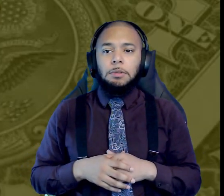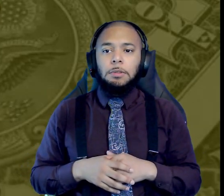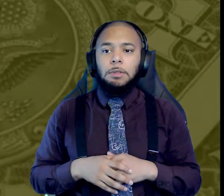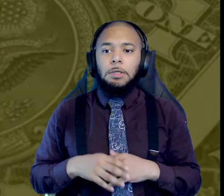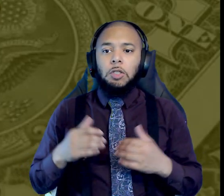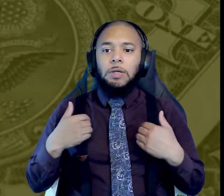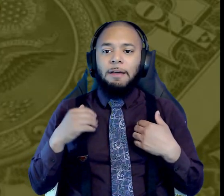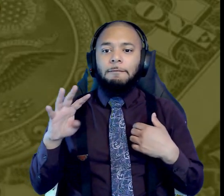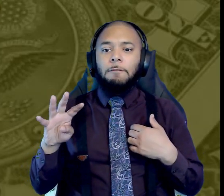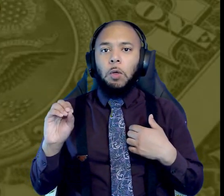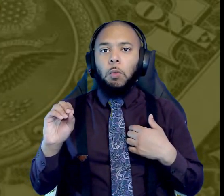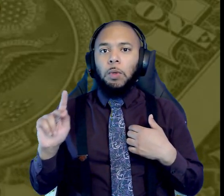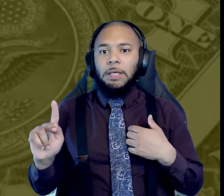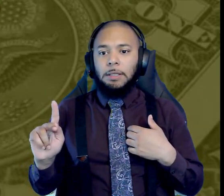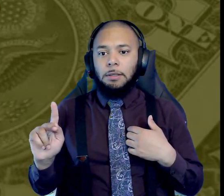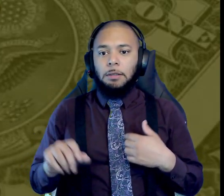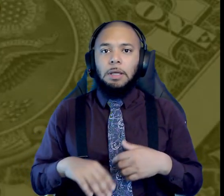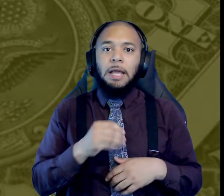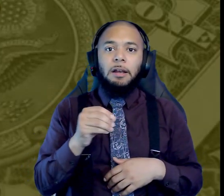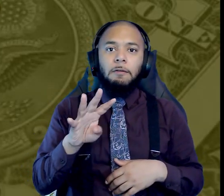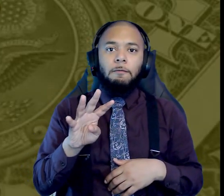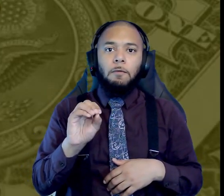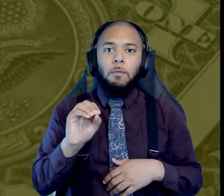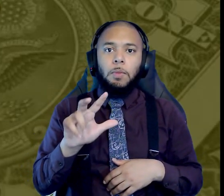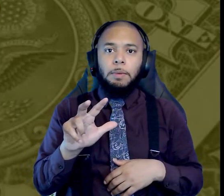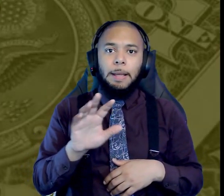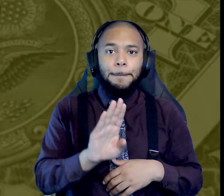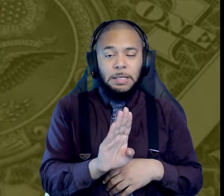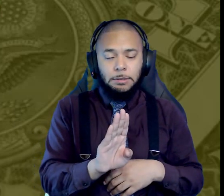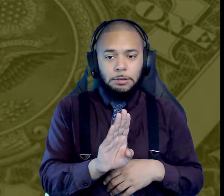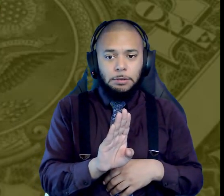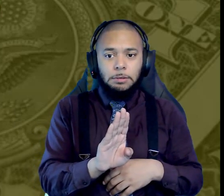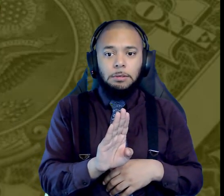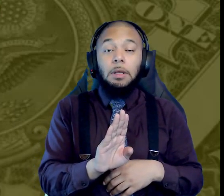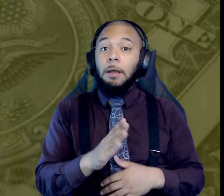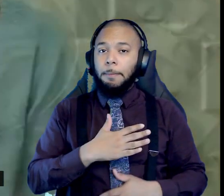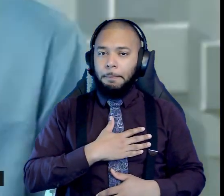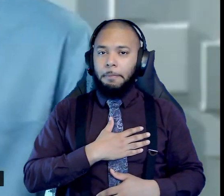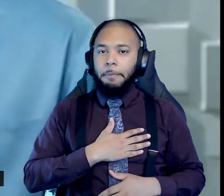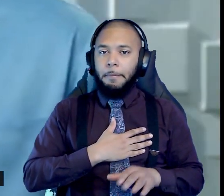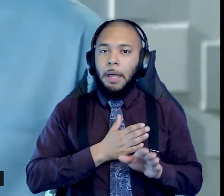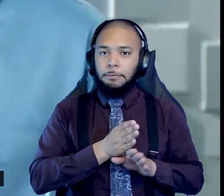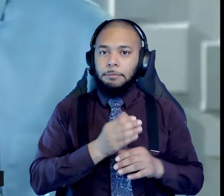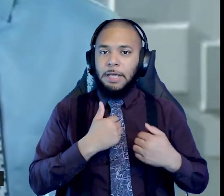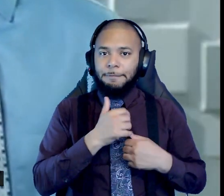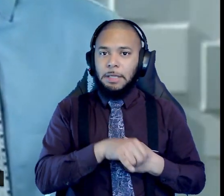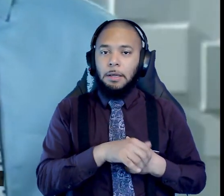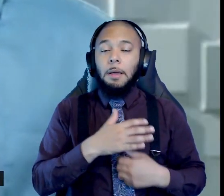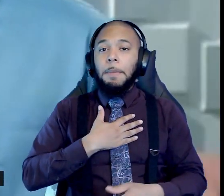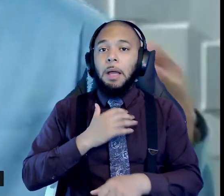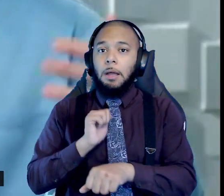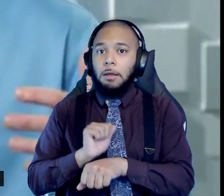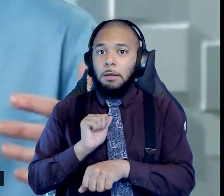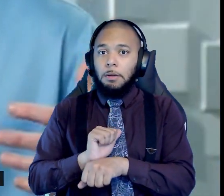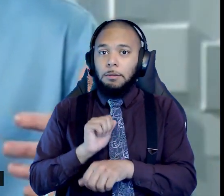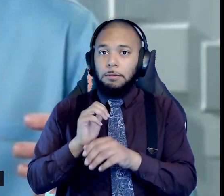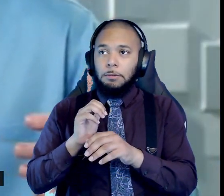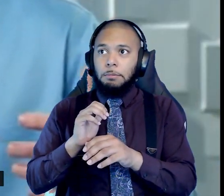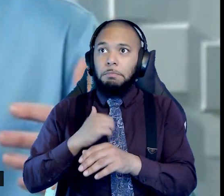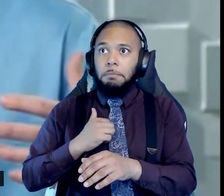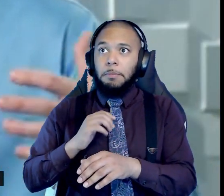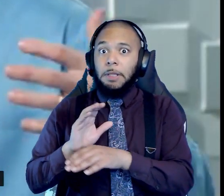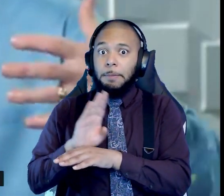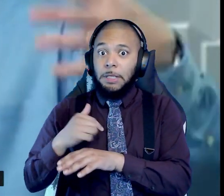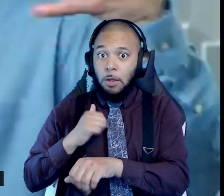401 K's and 403 B's 403 B is actually what my profession has my employer provides us